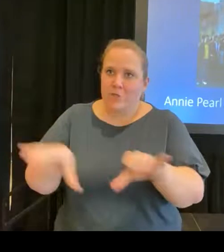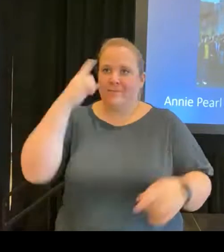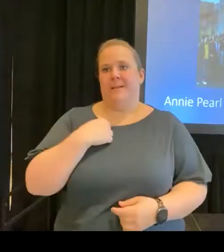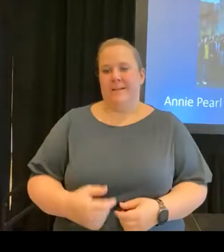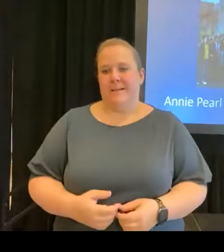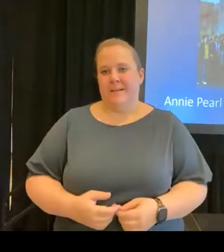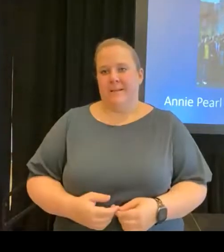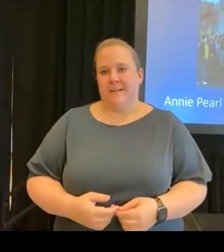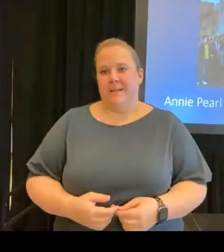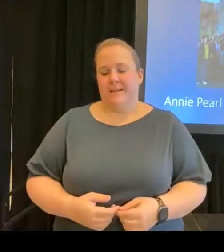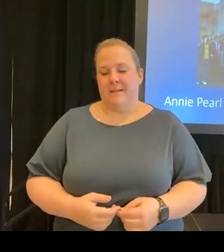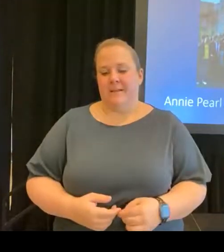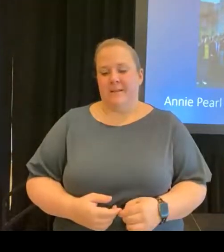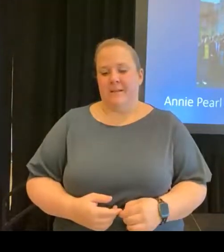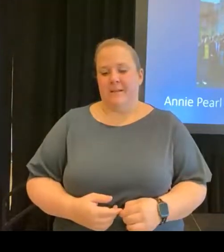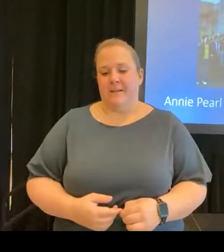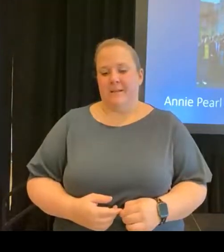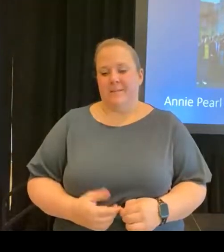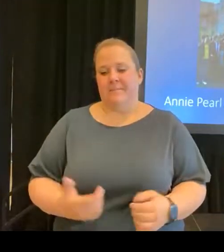Of